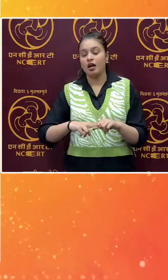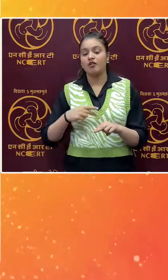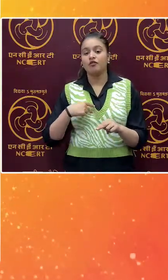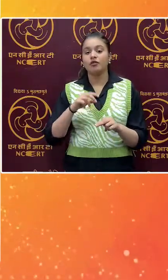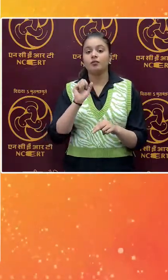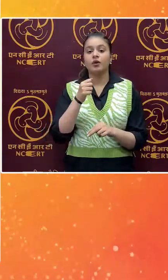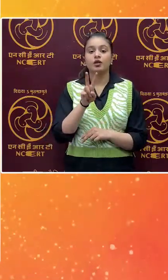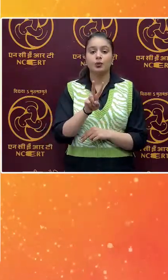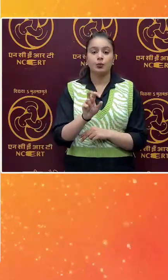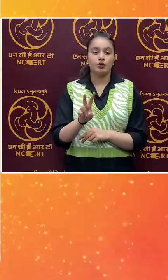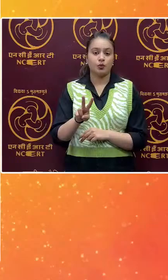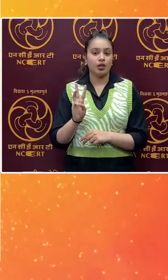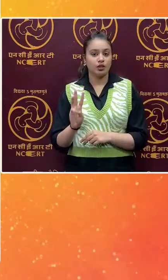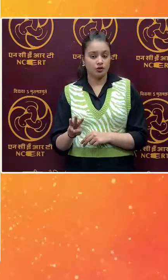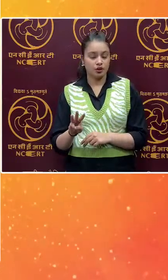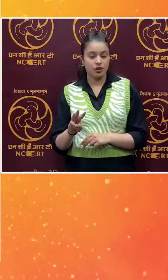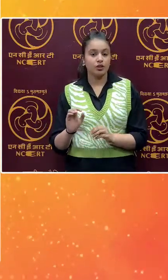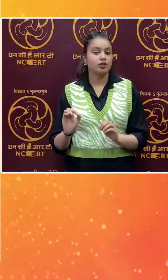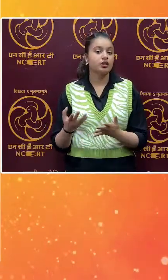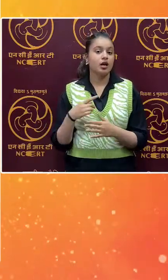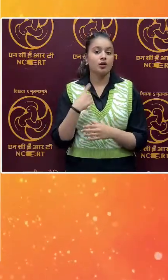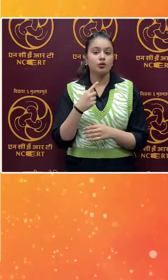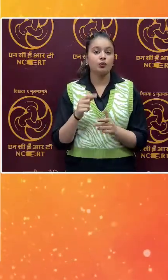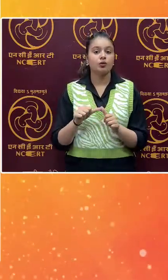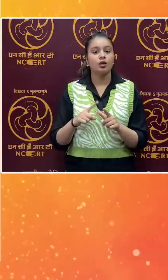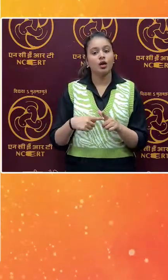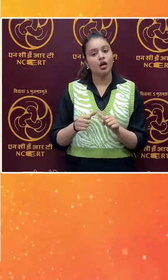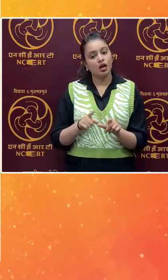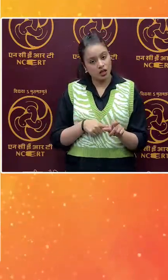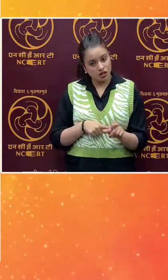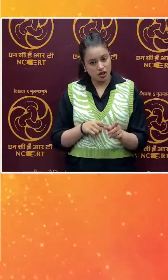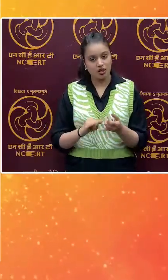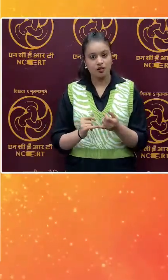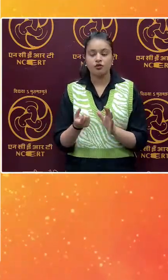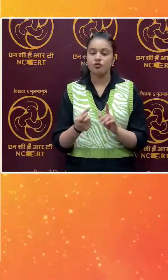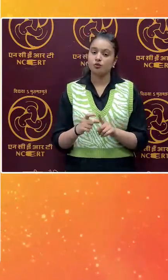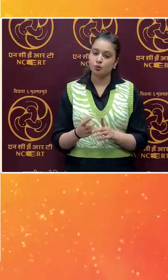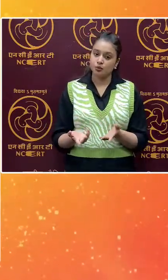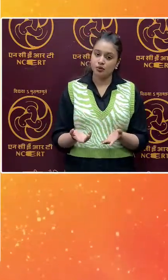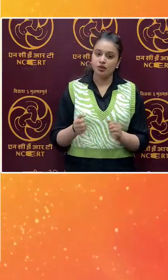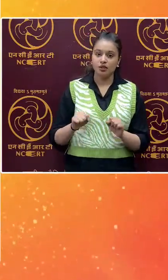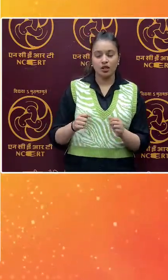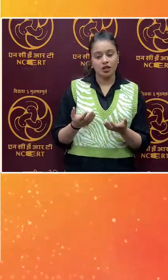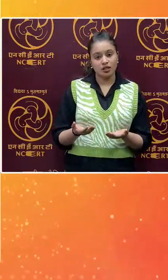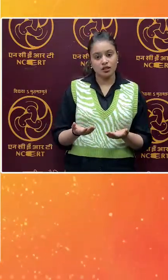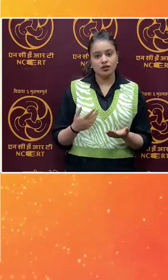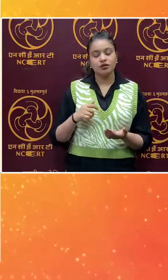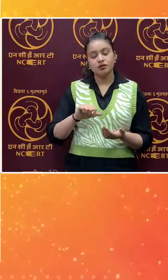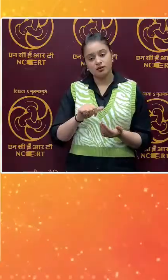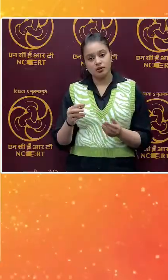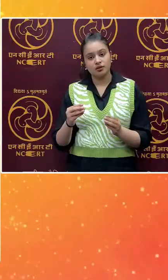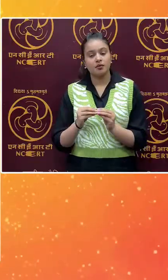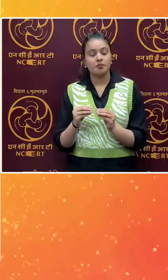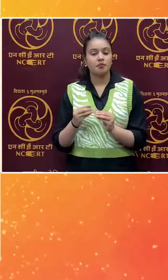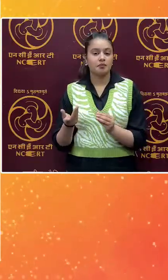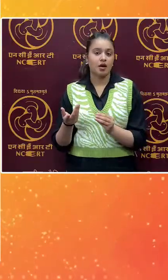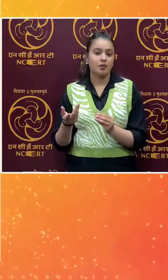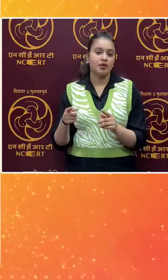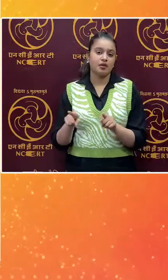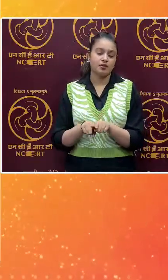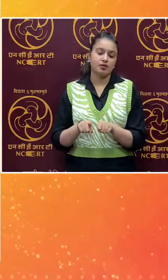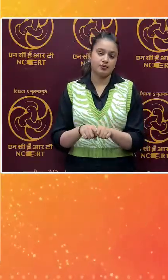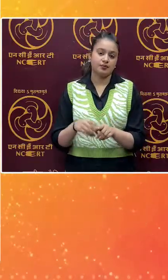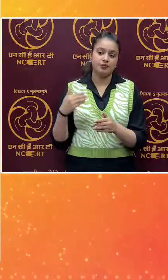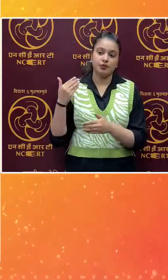2023. Who steers it? Ajay Sood. Okay, another product of Bhabha's training